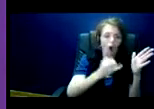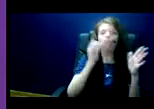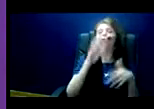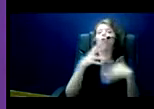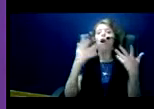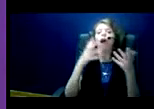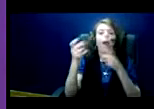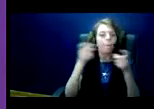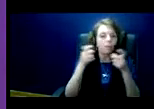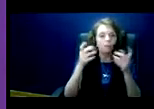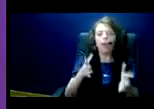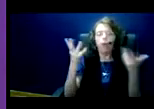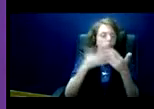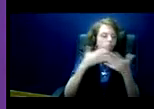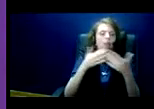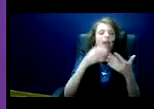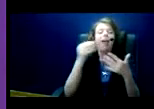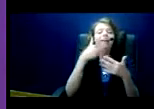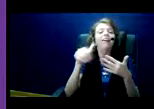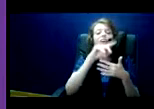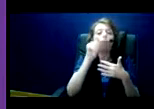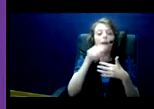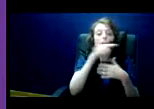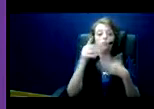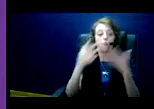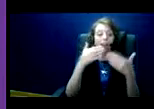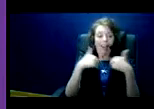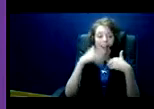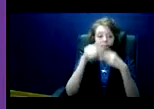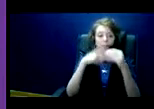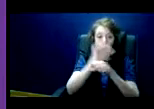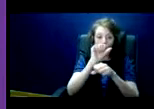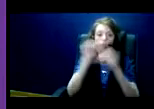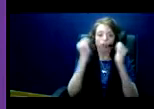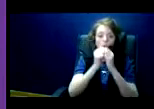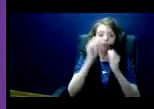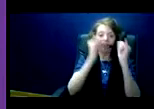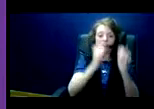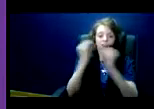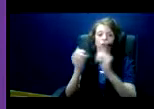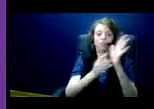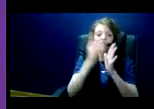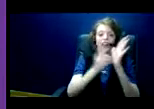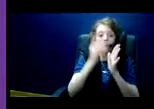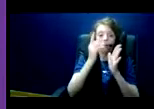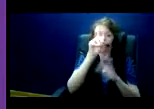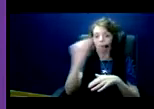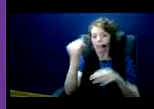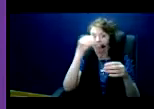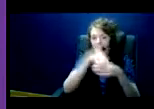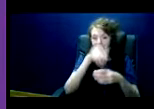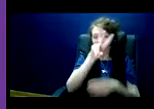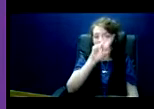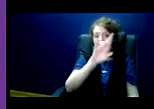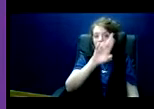an administrator, and any questions that you might have about working with individuals with developmental disabilities in a virtual